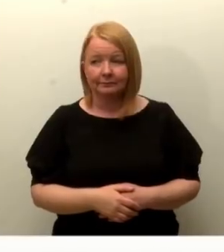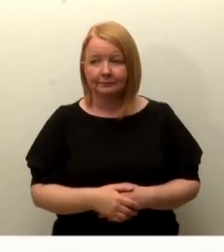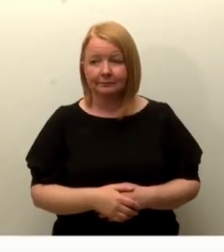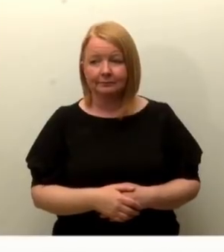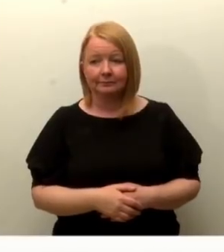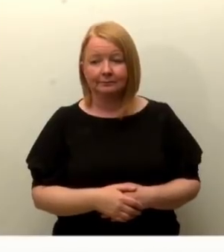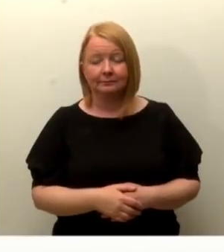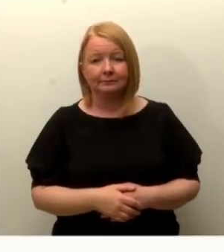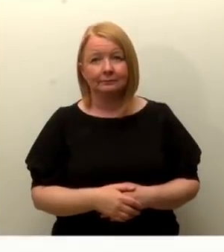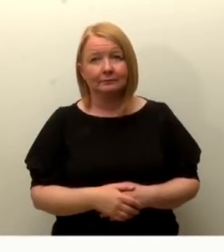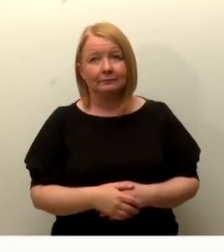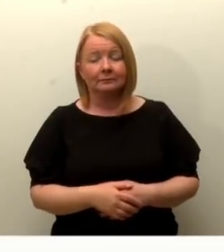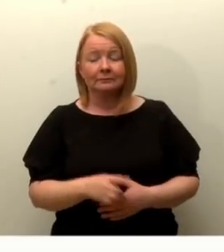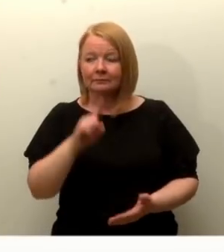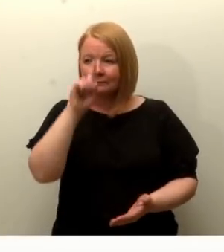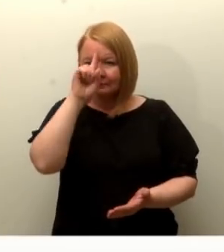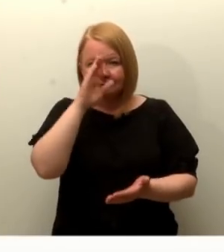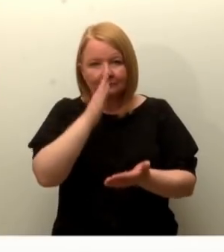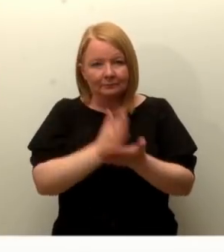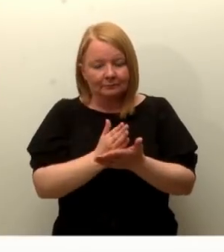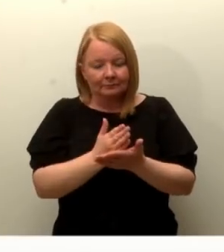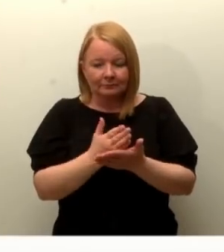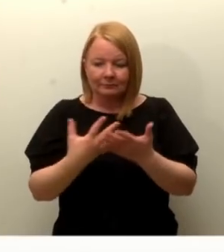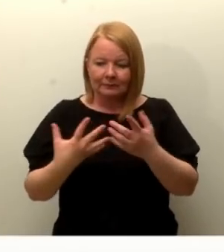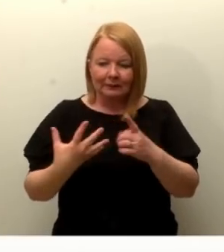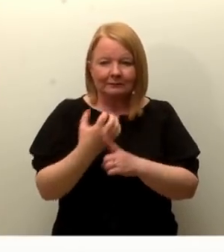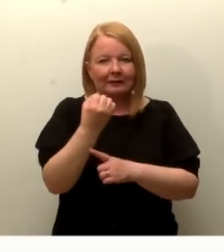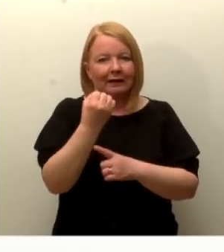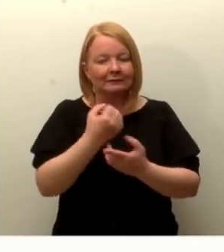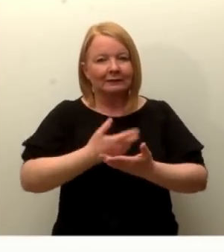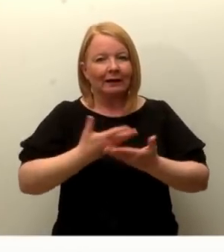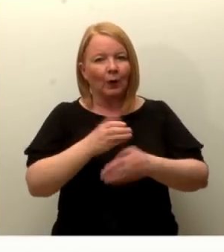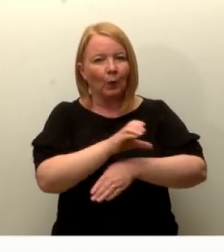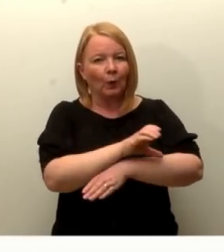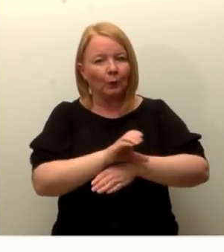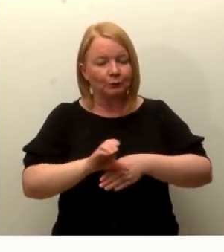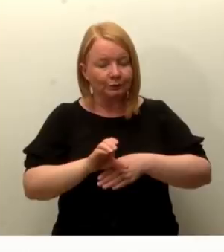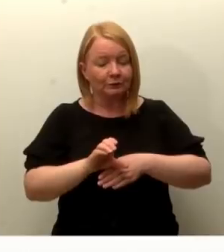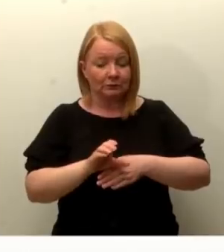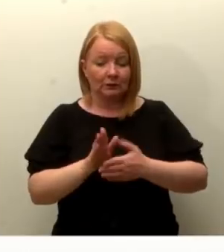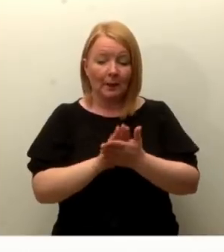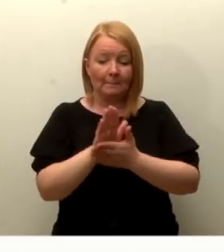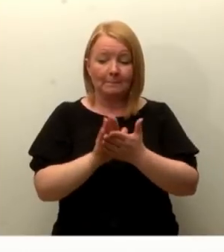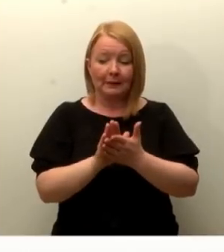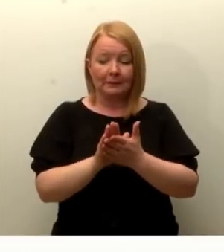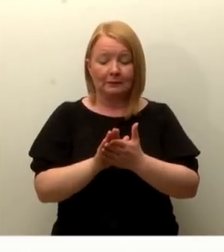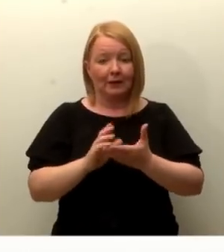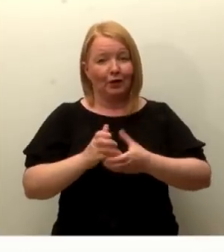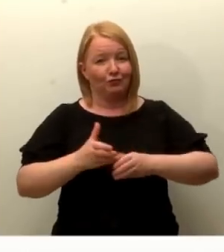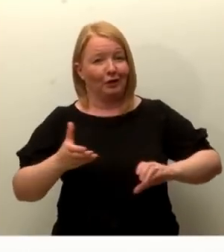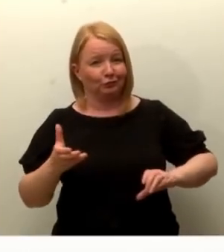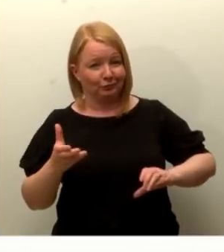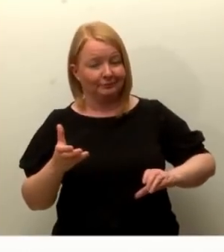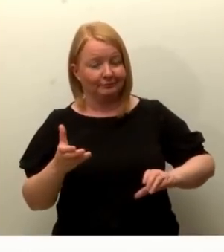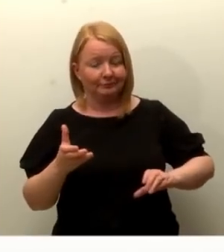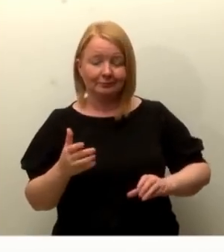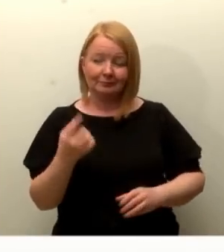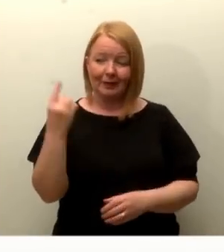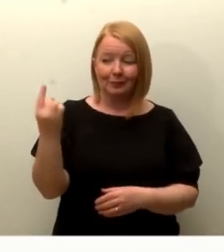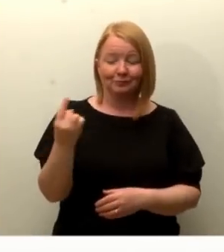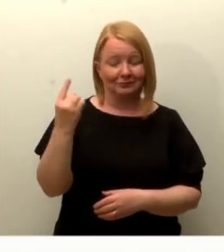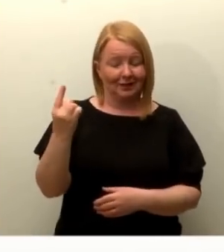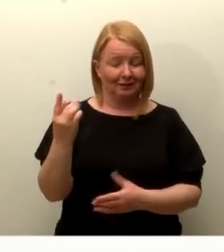I've always believed that the success of any course is measured by the success of its graduates. And Parag is a